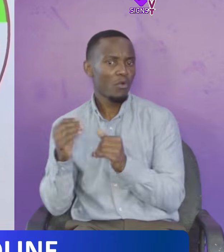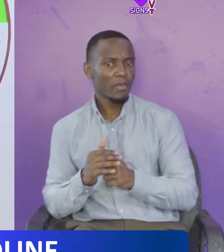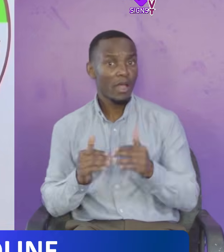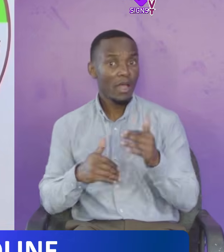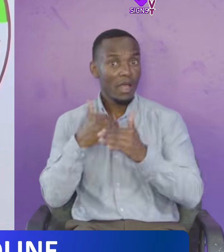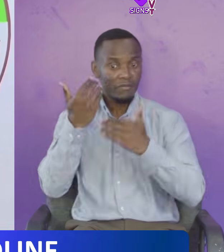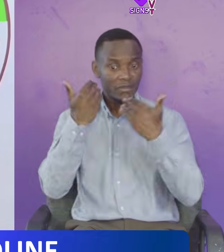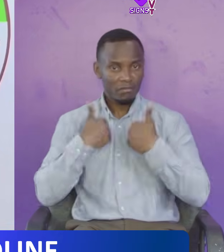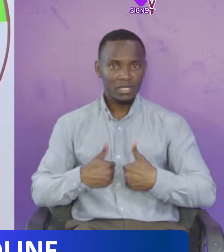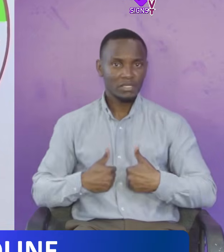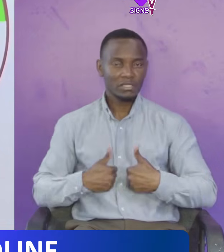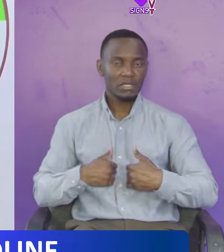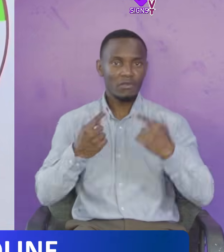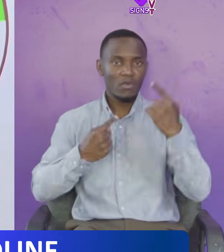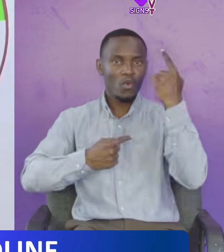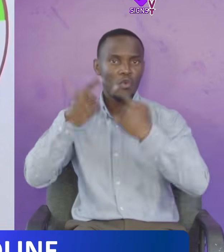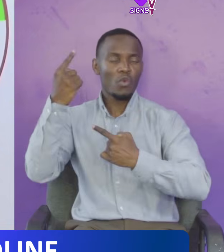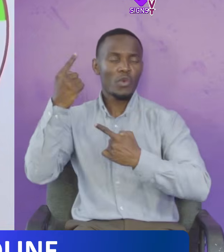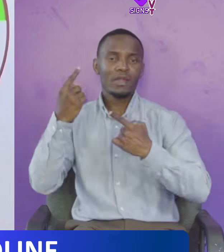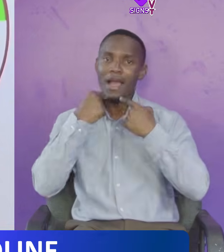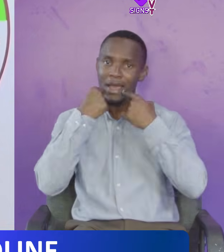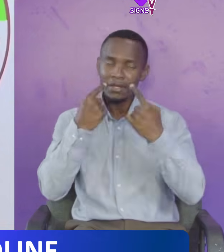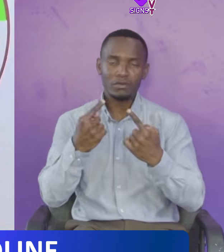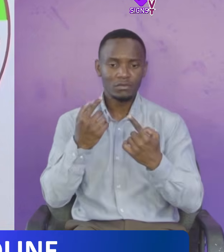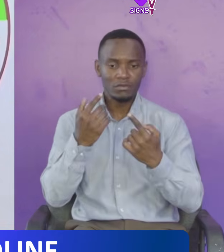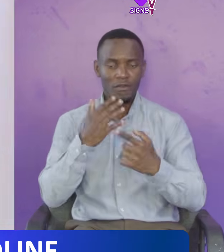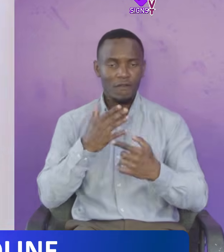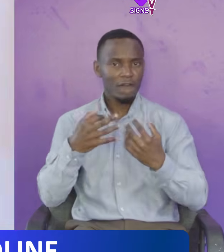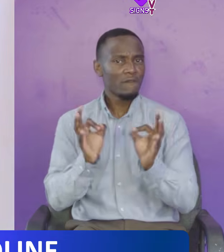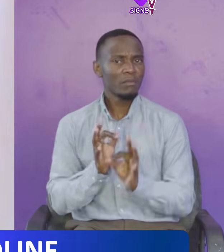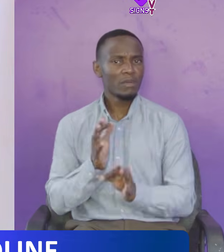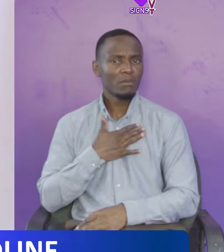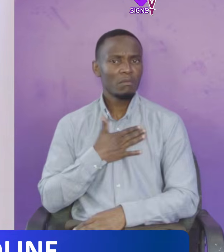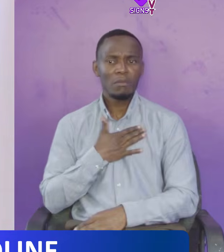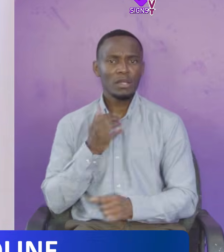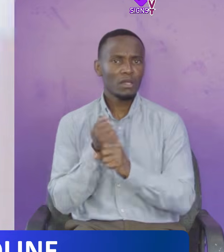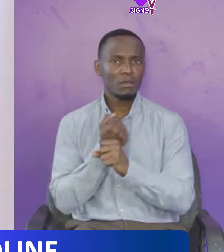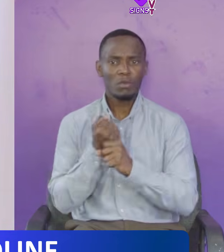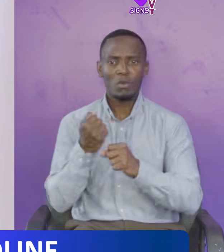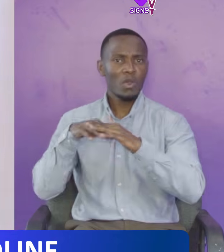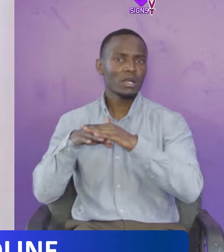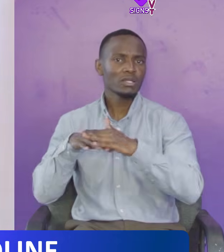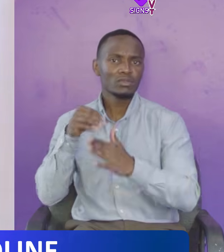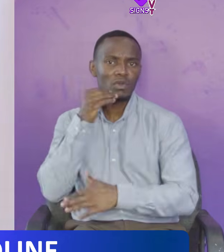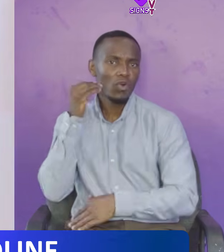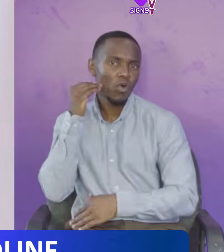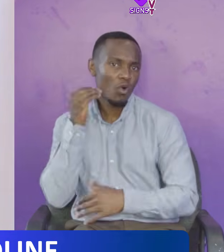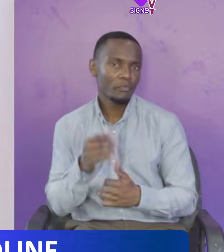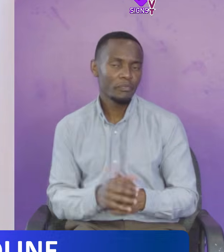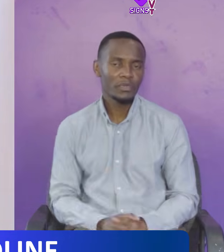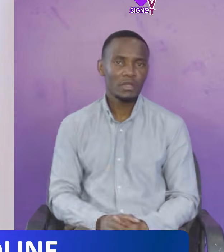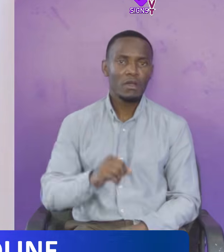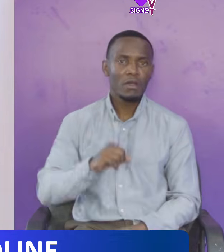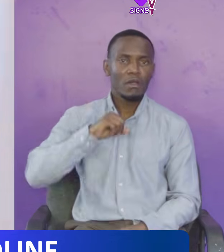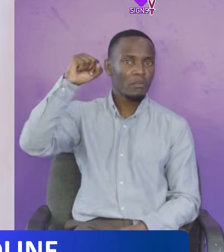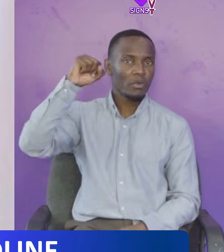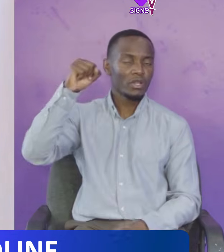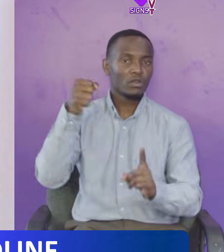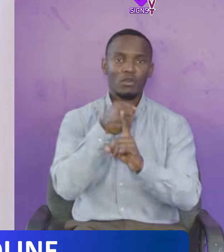home. And we are here playing like, is it goonism ni mchezo tu? The political violence, I think IBC should take